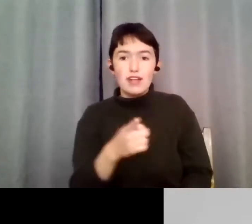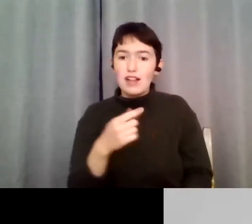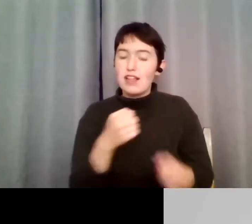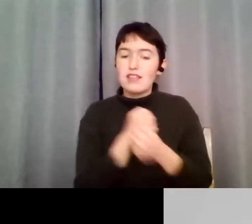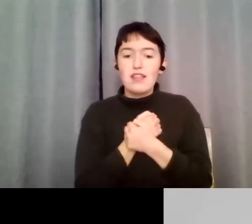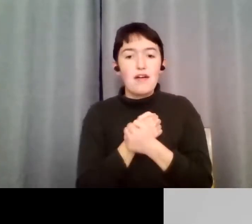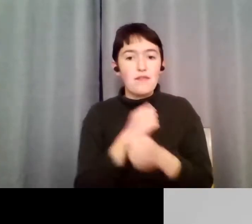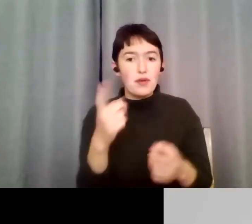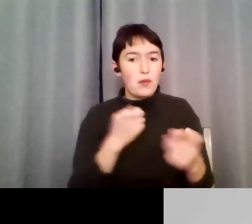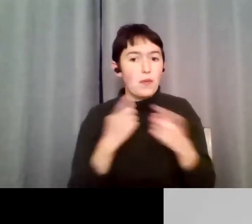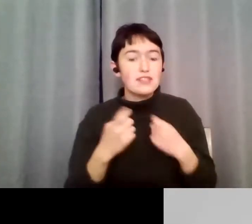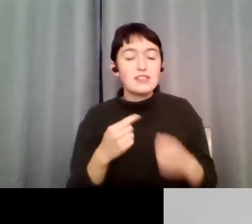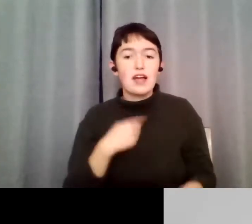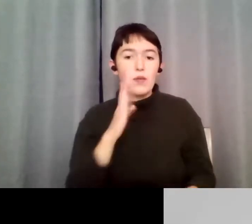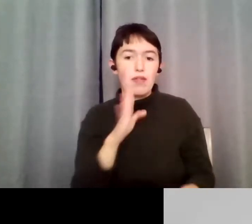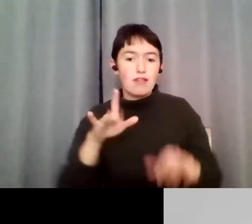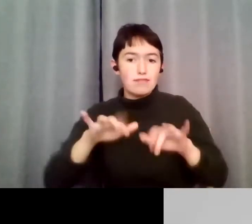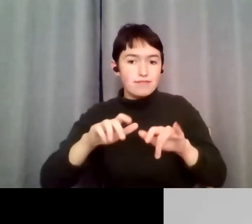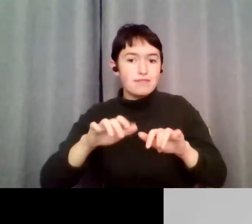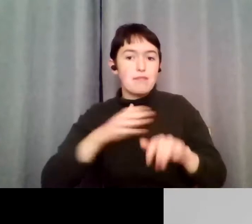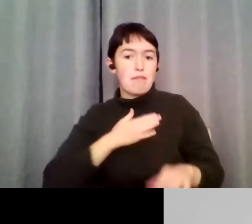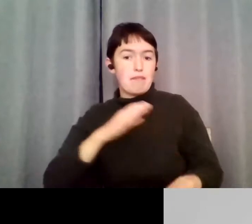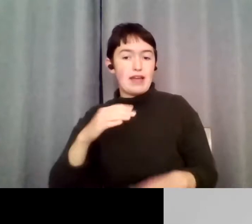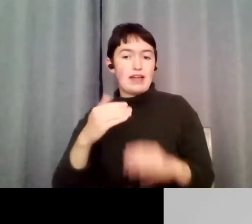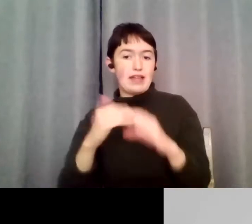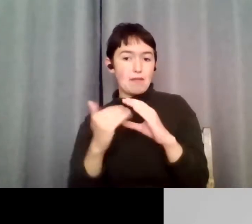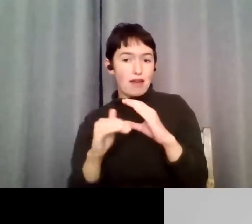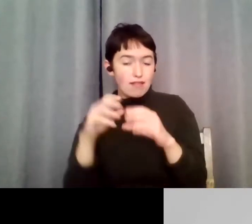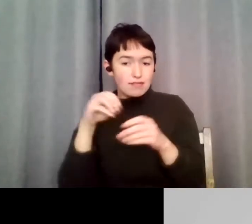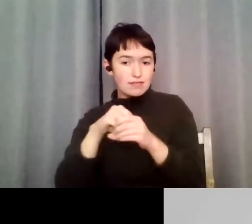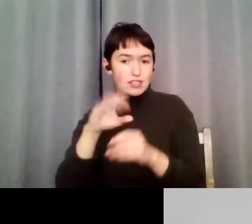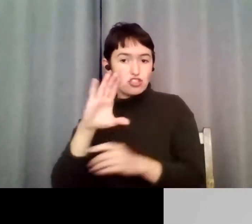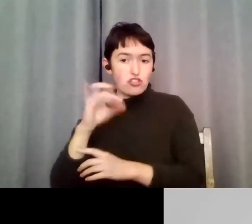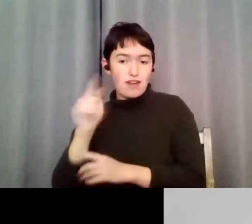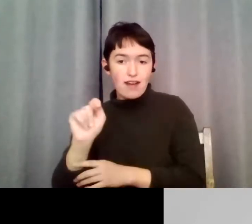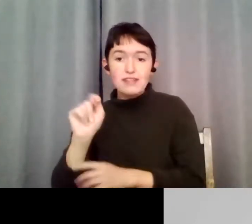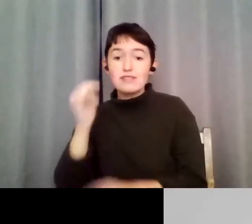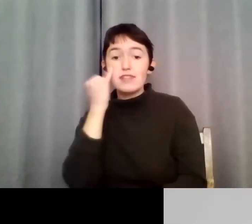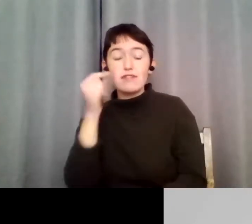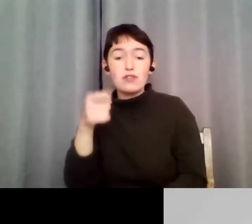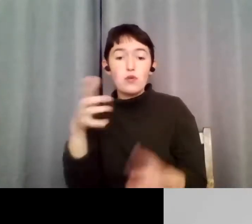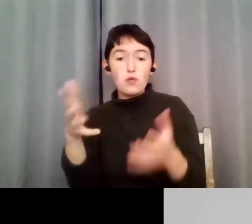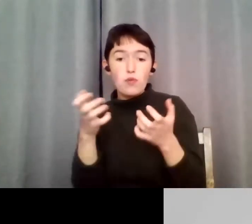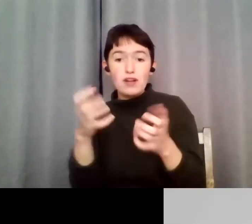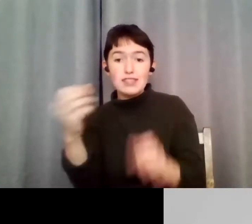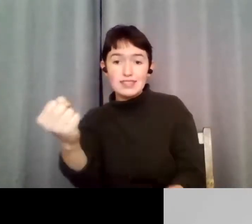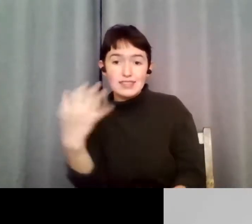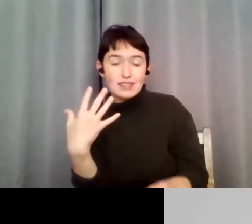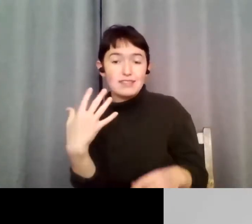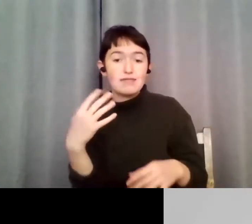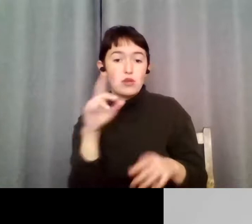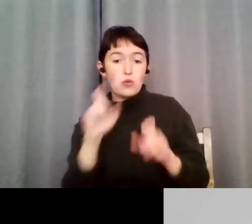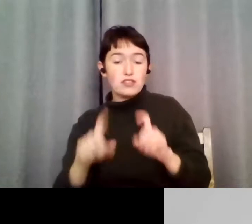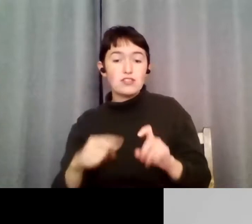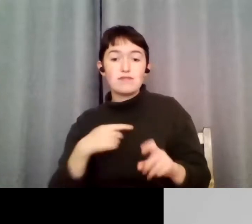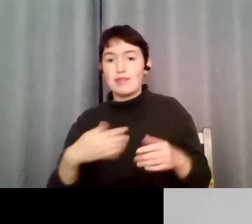chat. And so, if you want to send me questions over email, I'm happy to try and